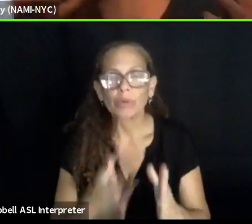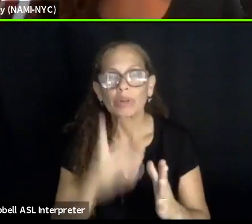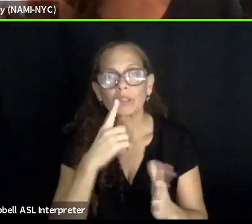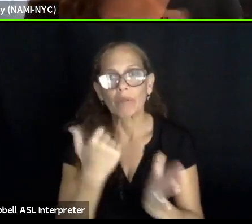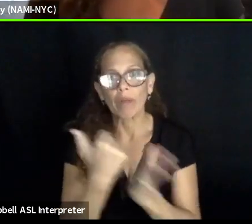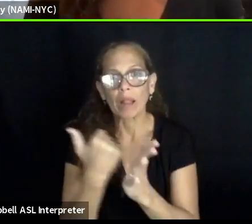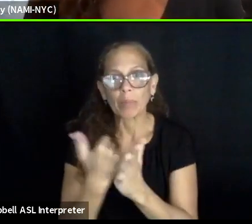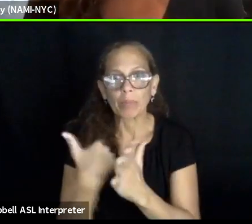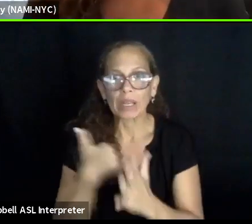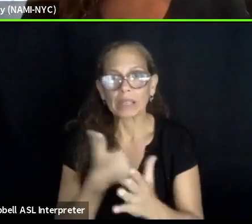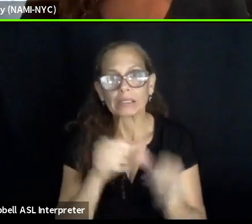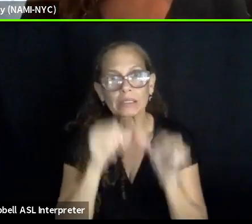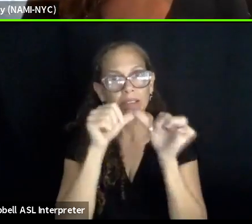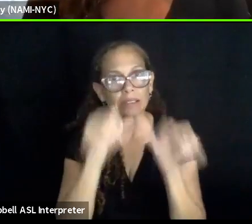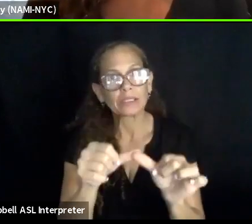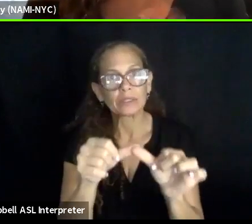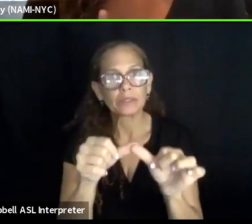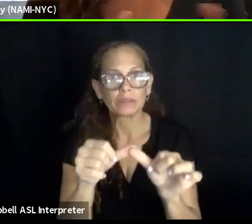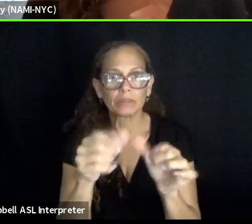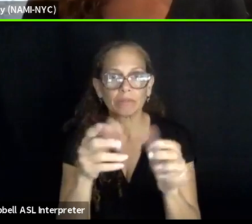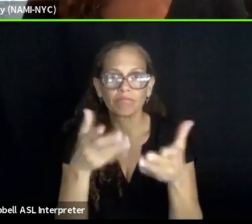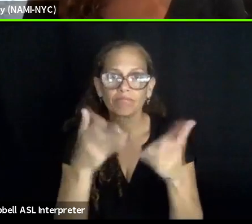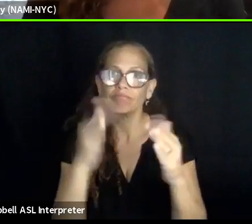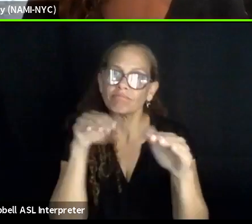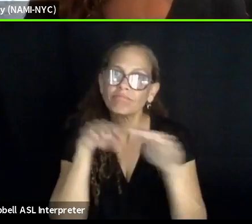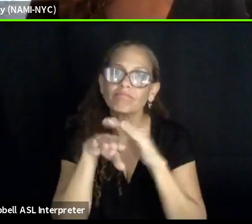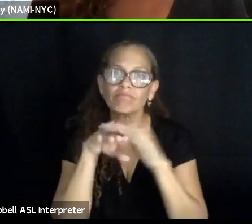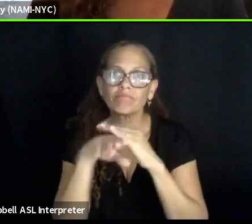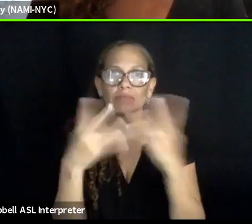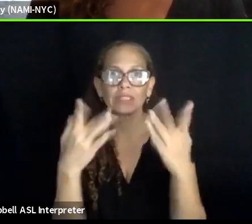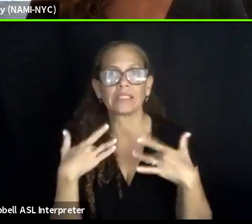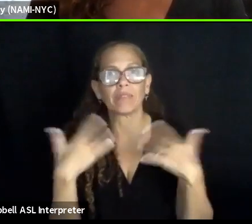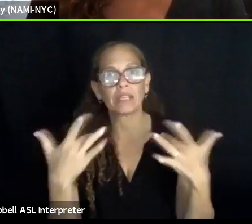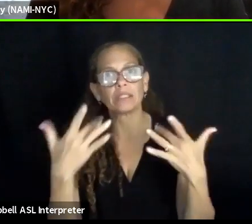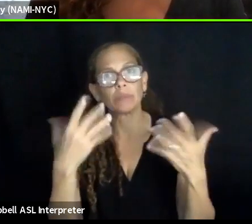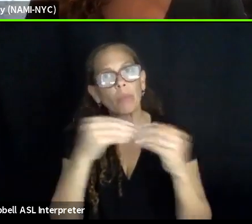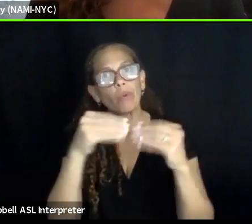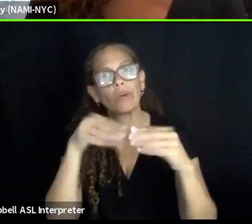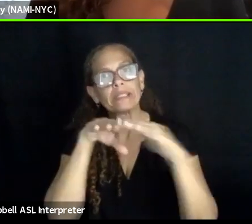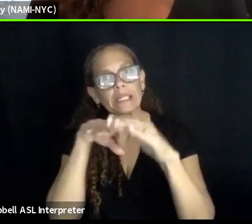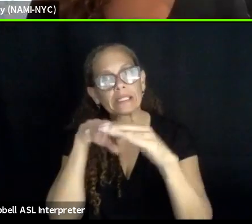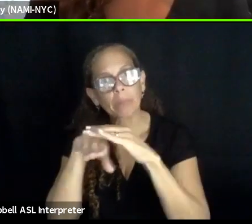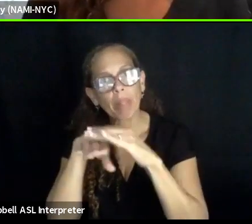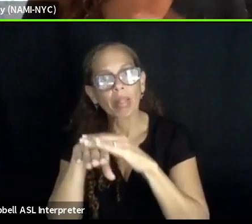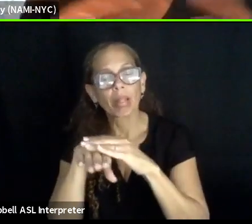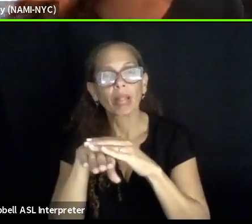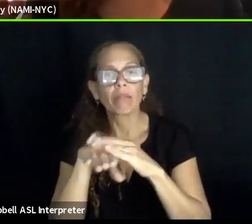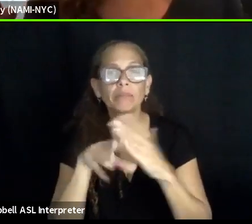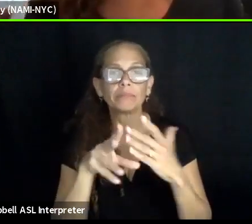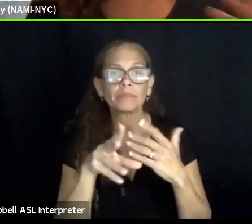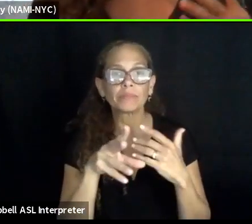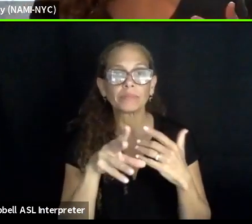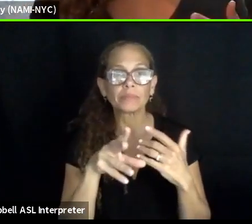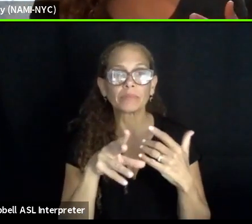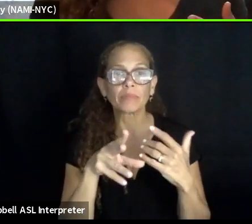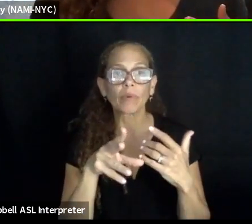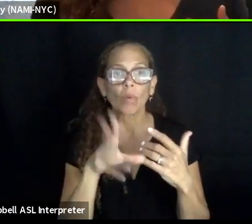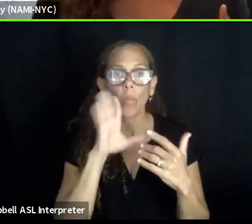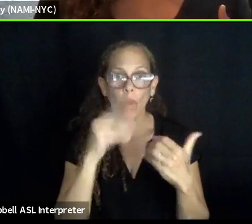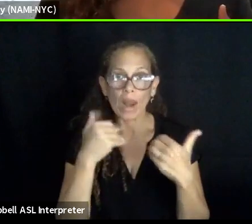us continue to make these events more accessible. We are having